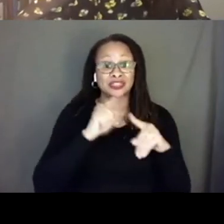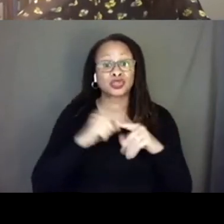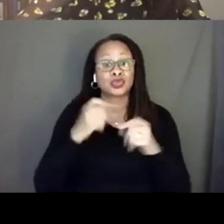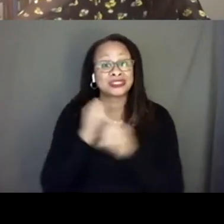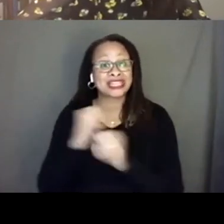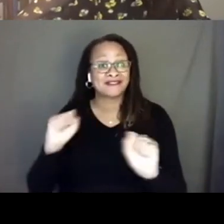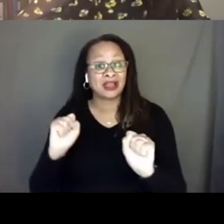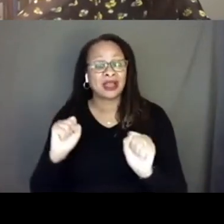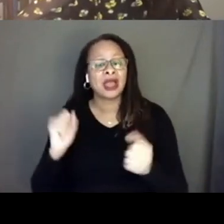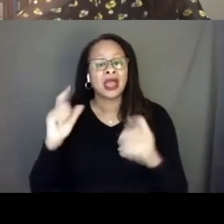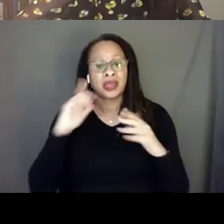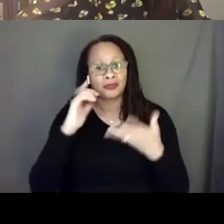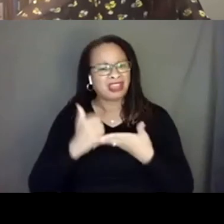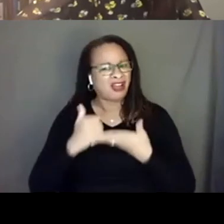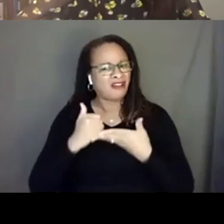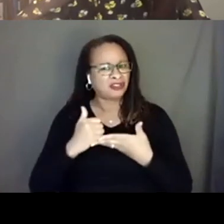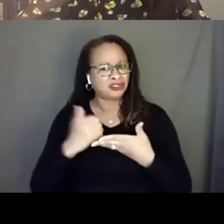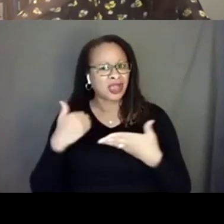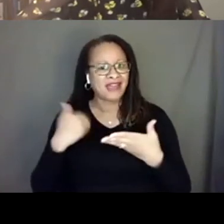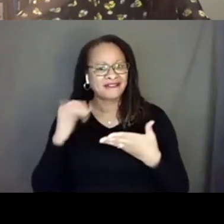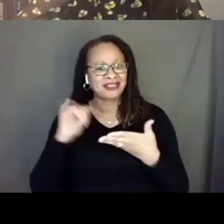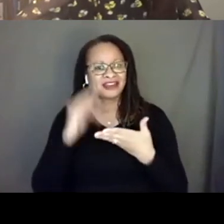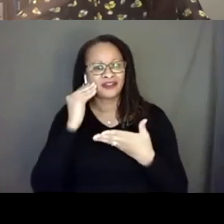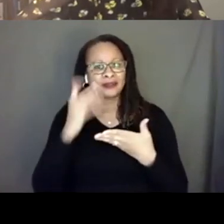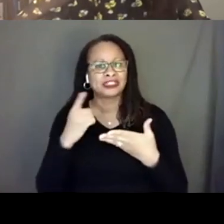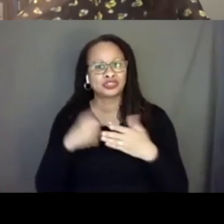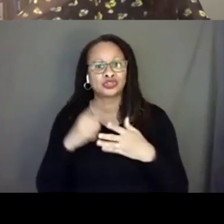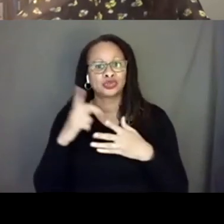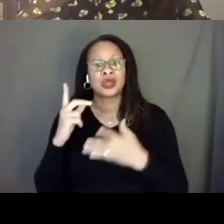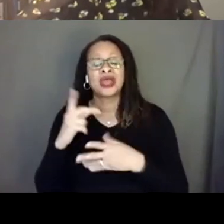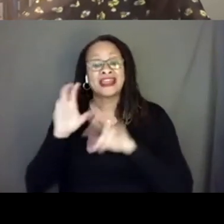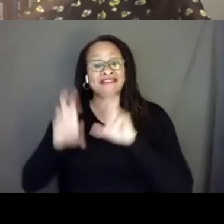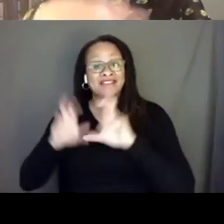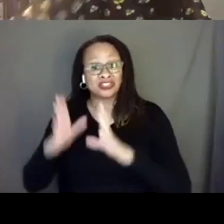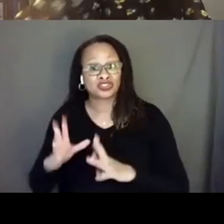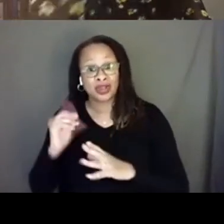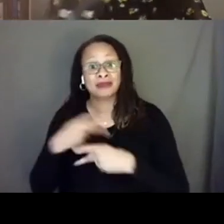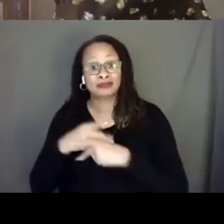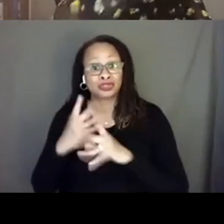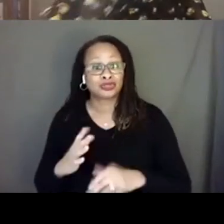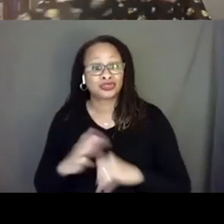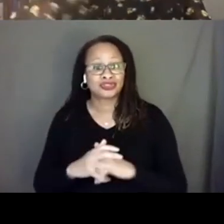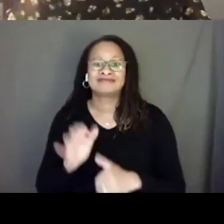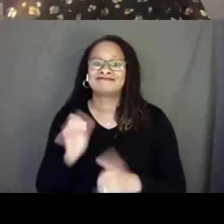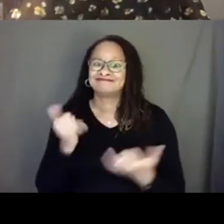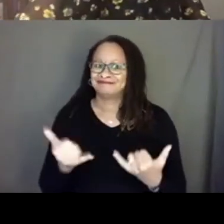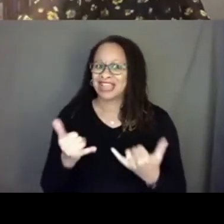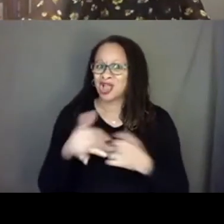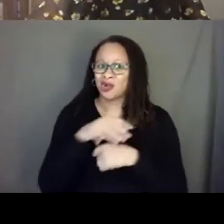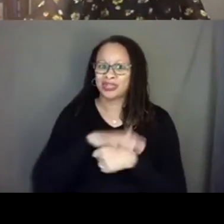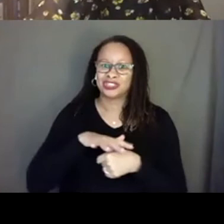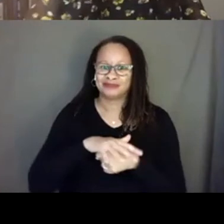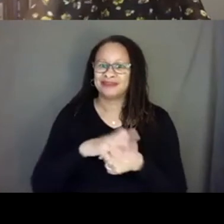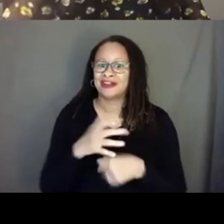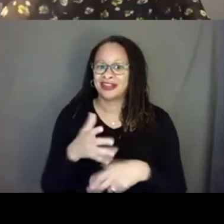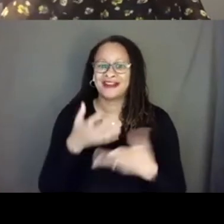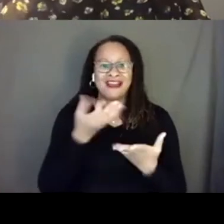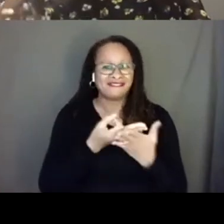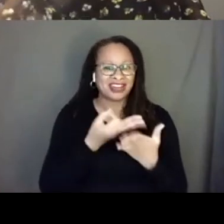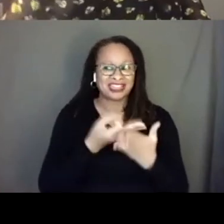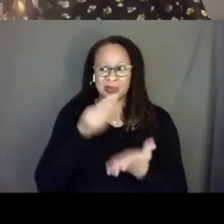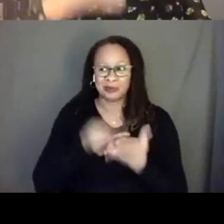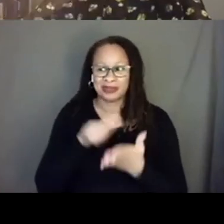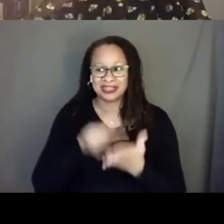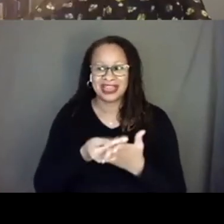have that information to present to investors and producers. Okay, so now we're getting into an interesting area of financing and money. And so if people